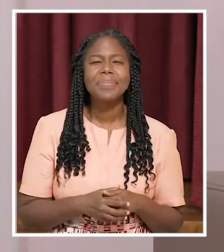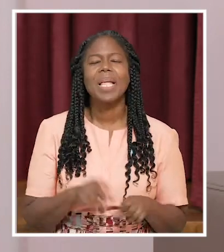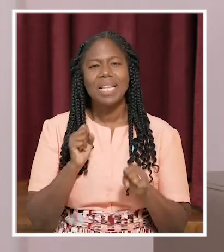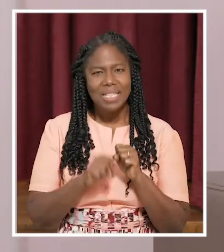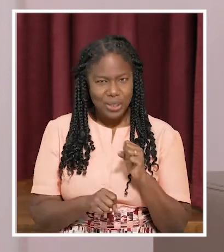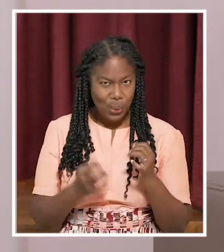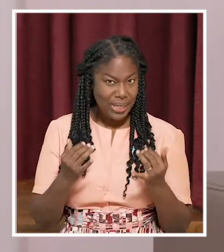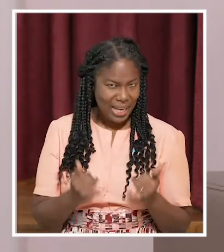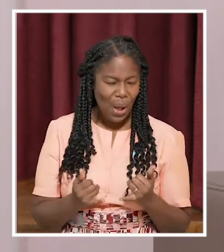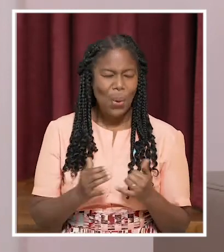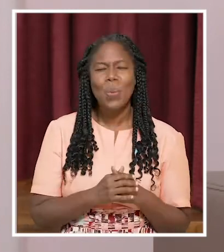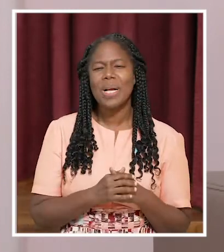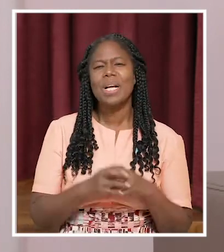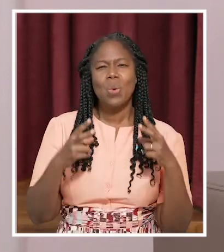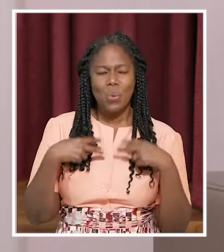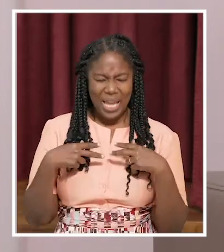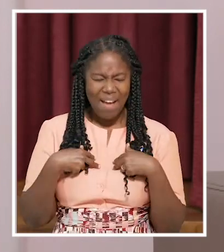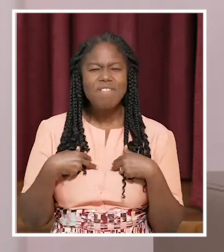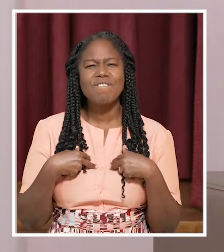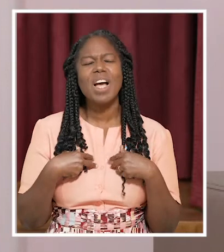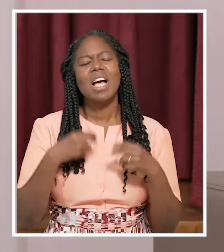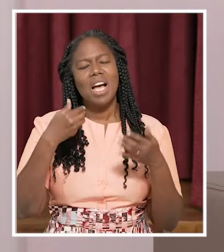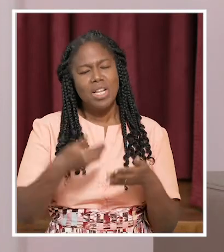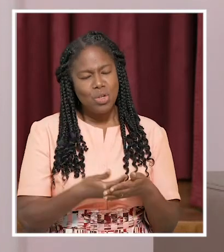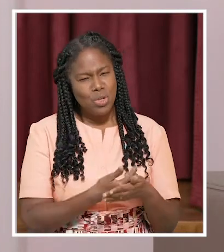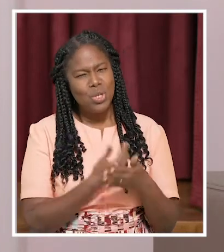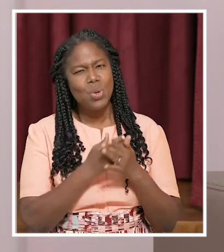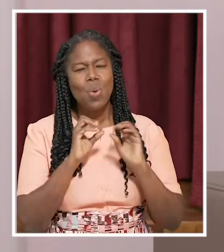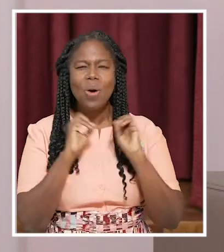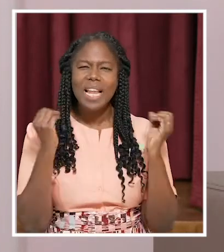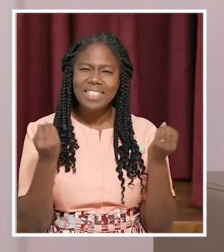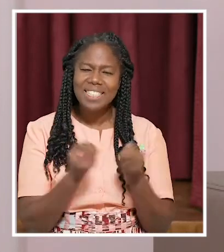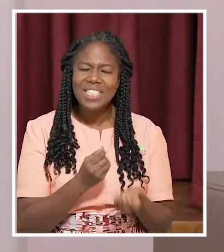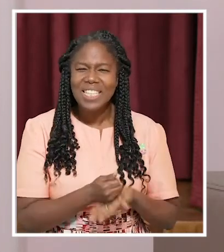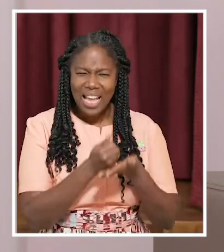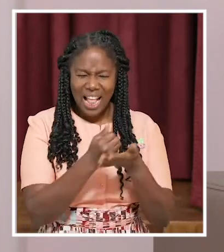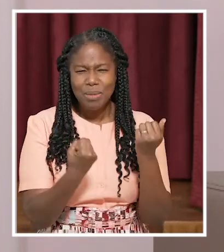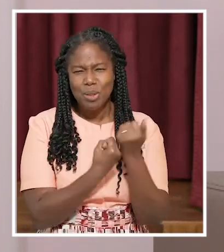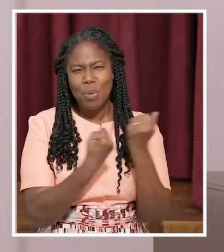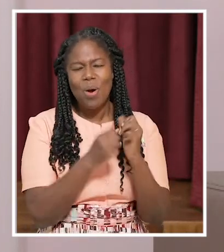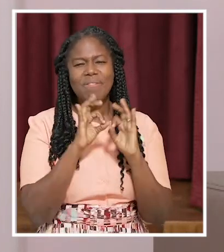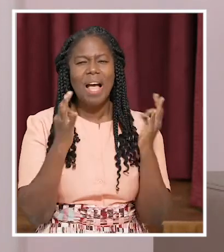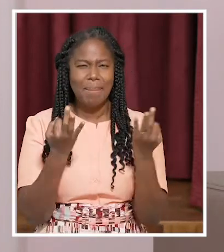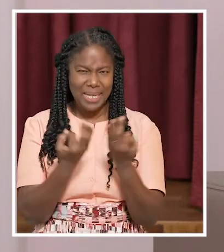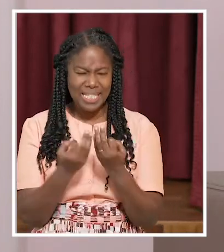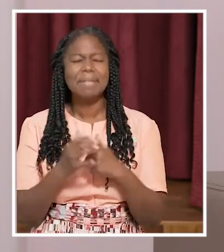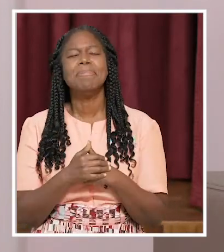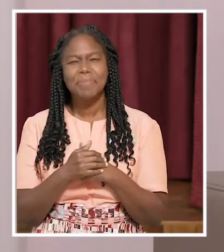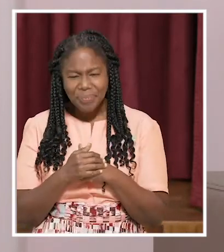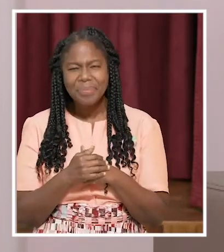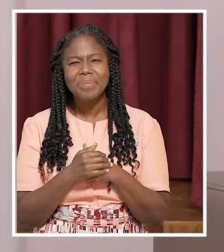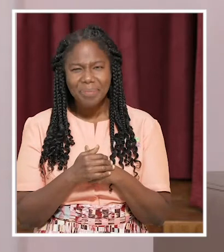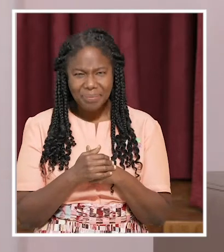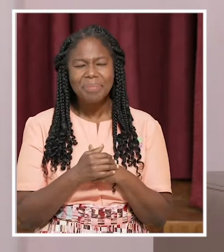Health Organization, we set up a mental health and psychosocial support network. And as a result